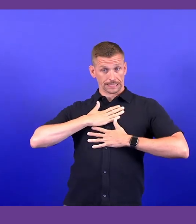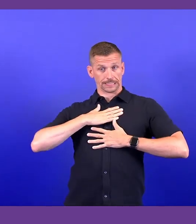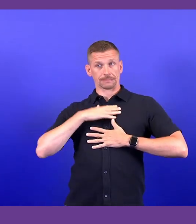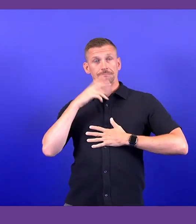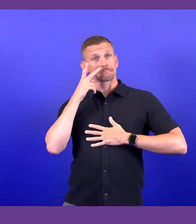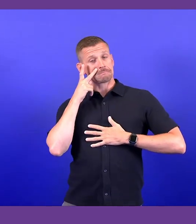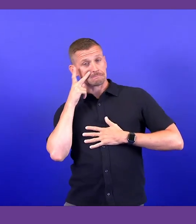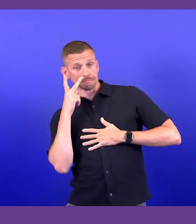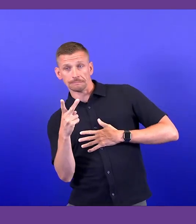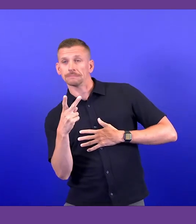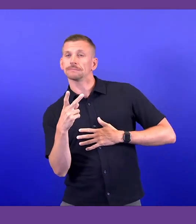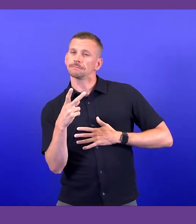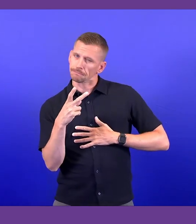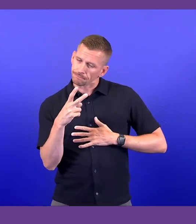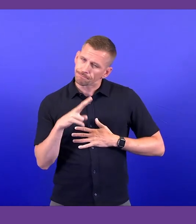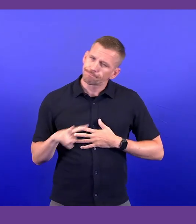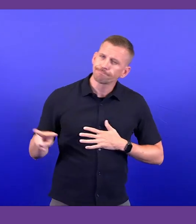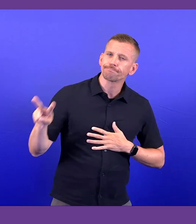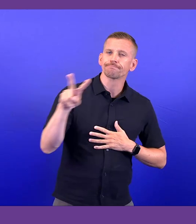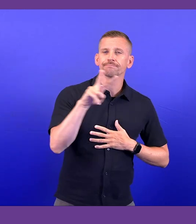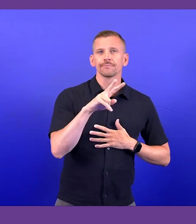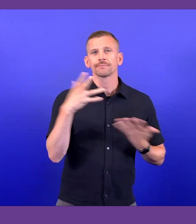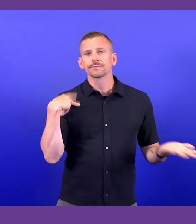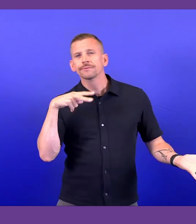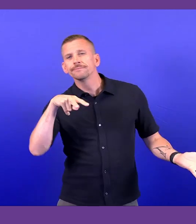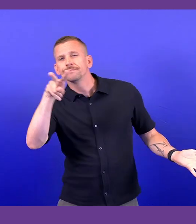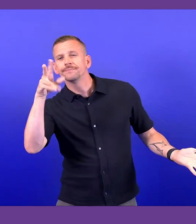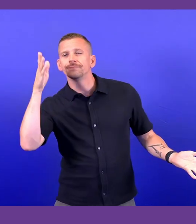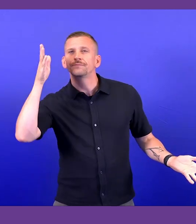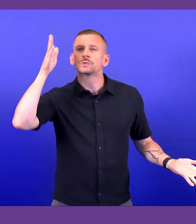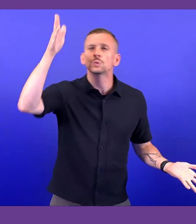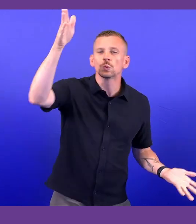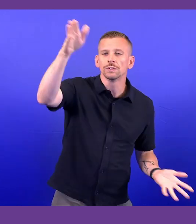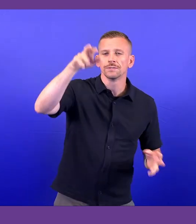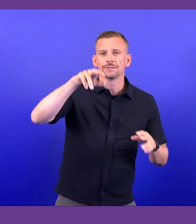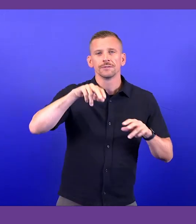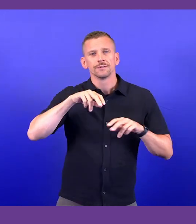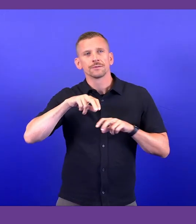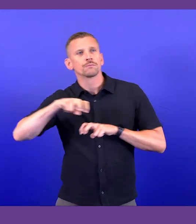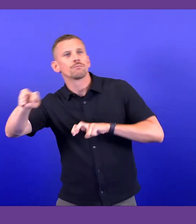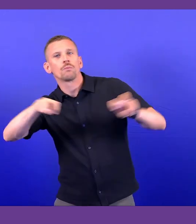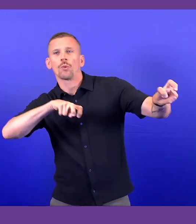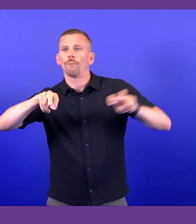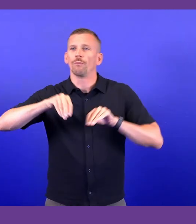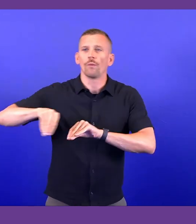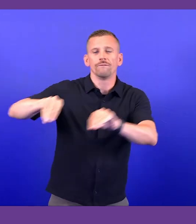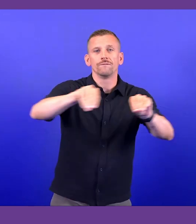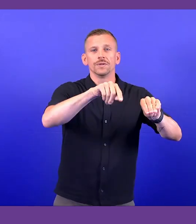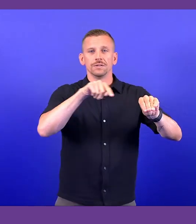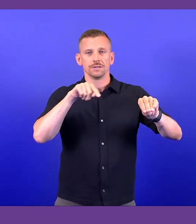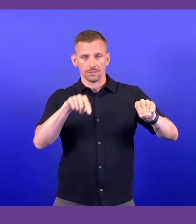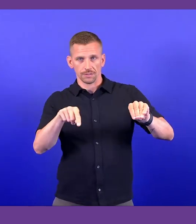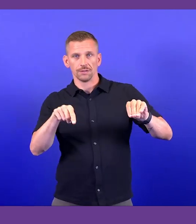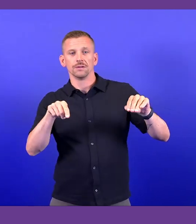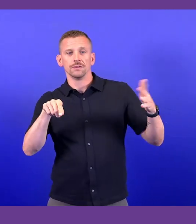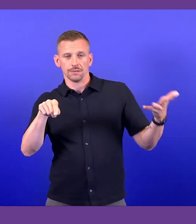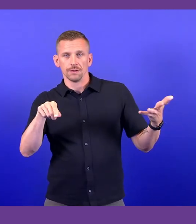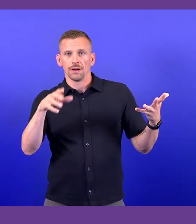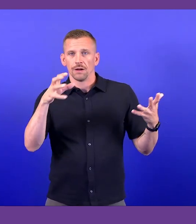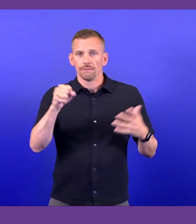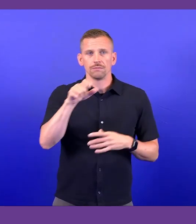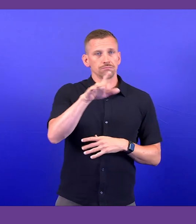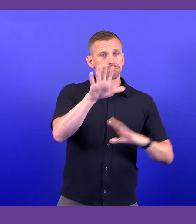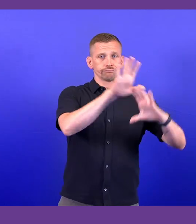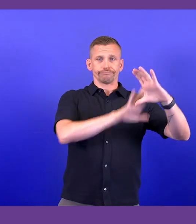at what is the future, transport, of course, must be more than ever decarbonized, because, you know, it's one of the main source